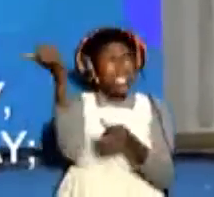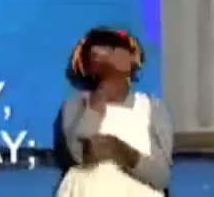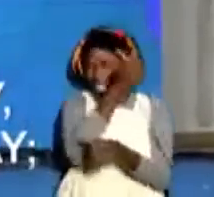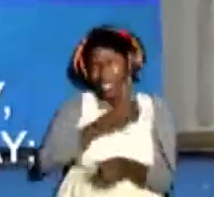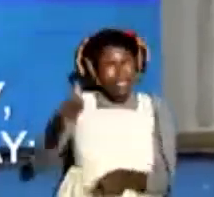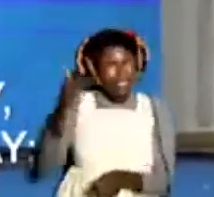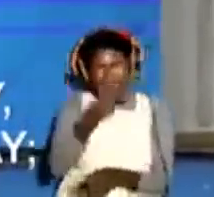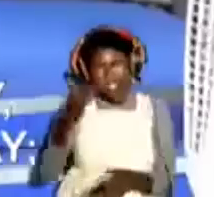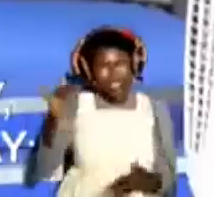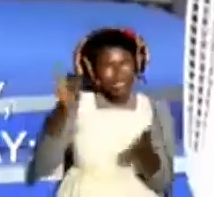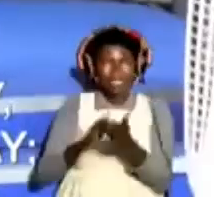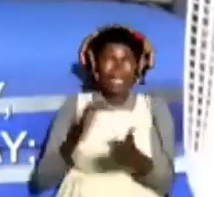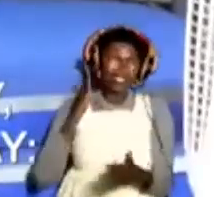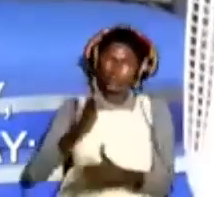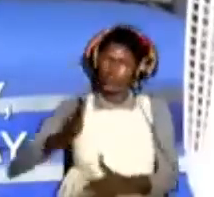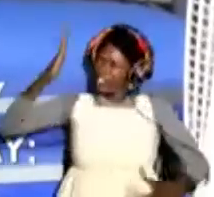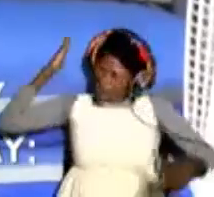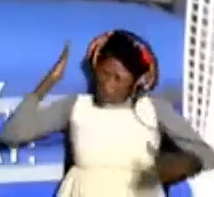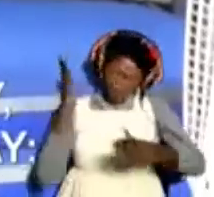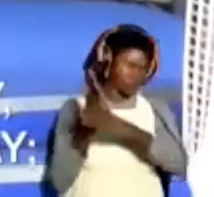anything that will hinder me,